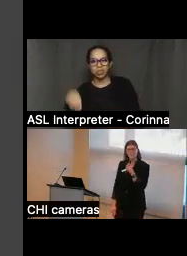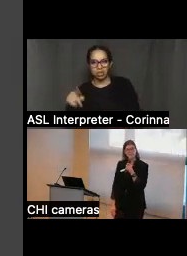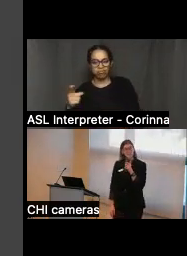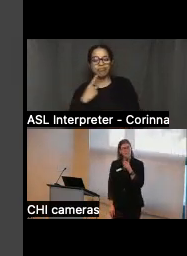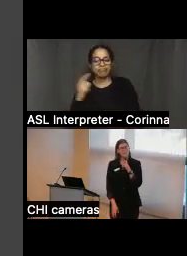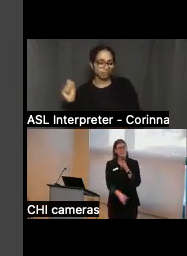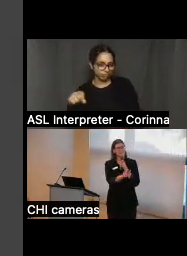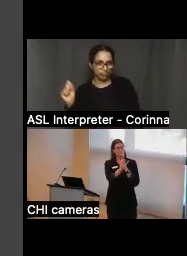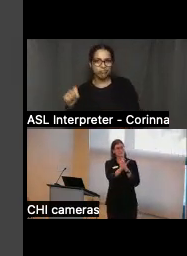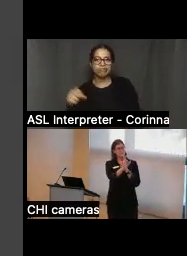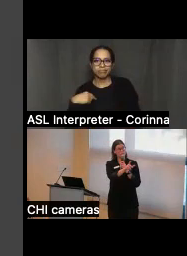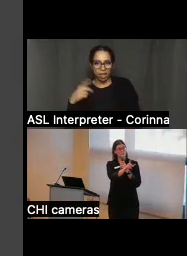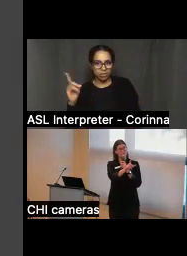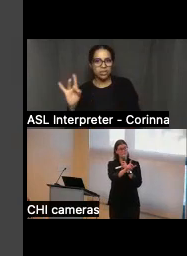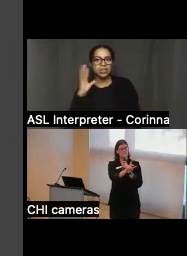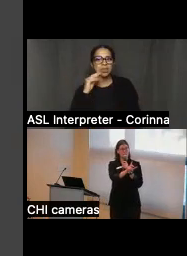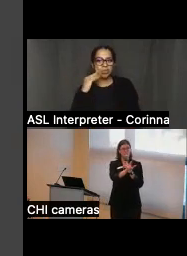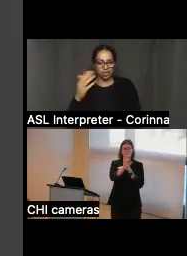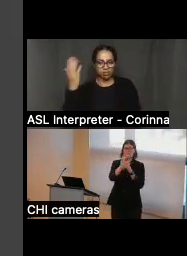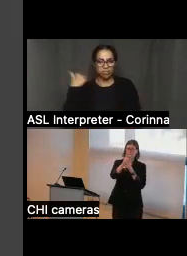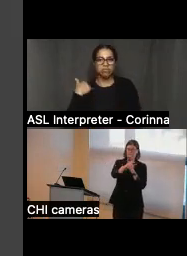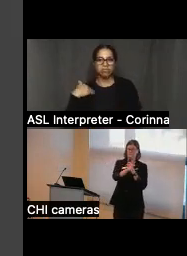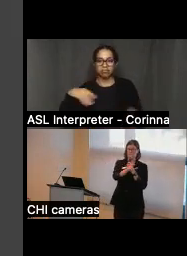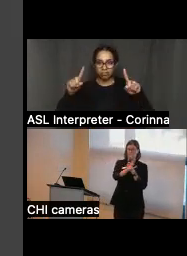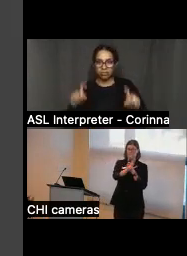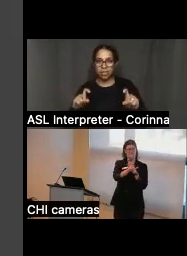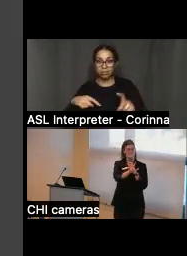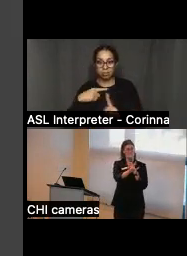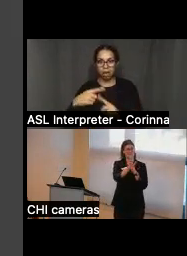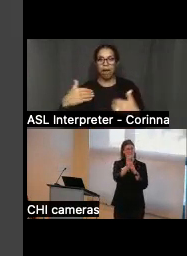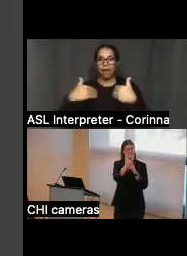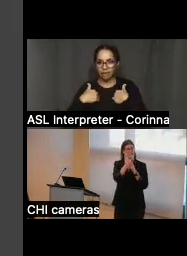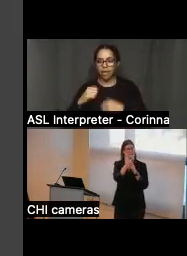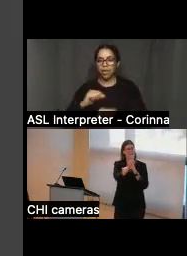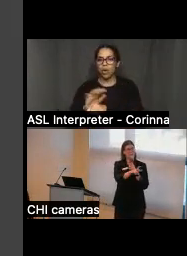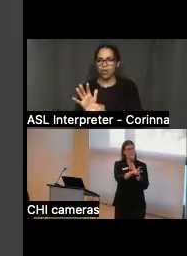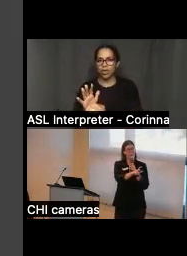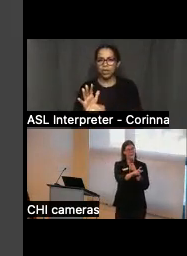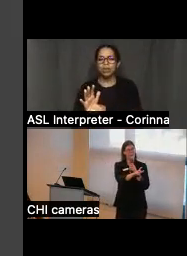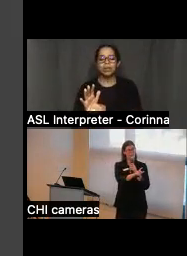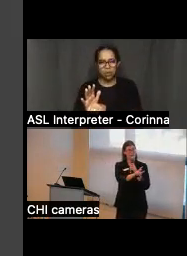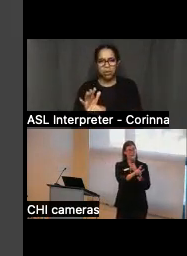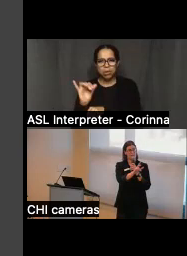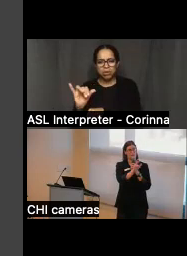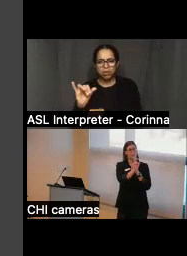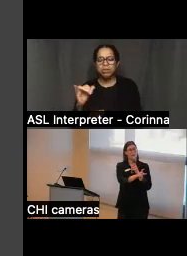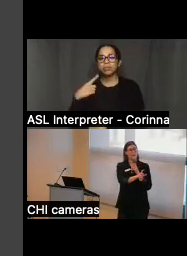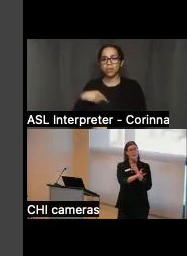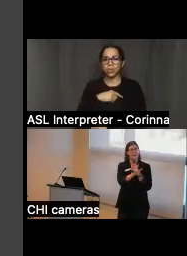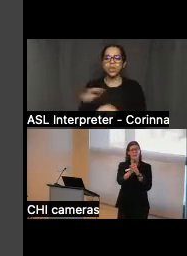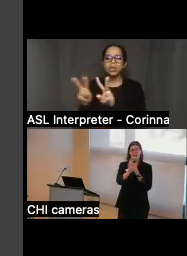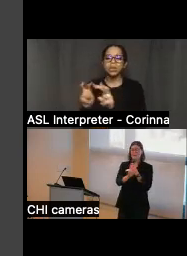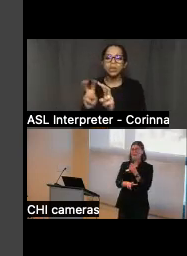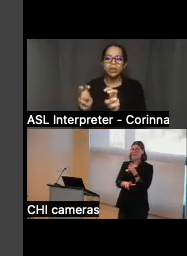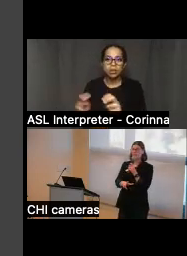COVID. But for those who tested positive, we wanted to look a little bit deeper. And of that population, we found